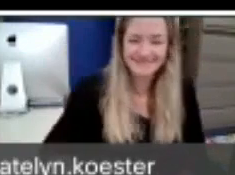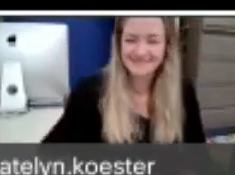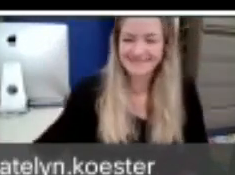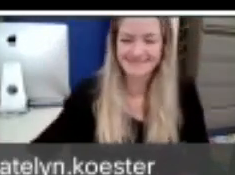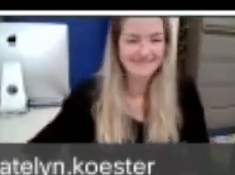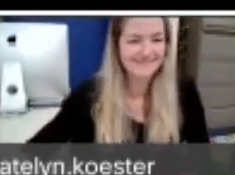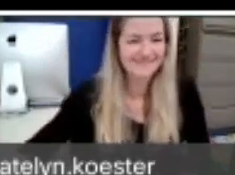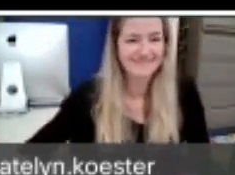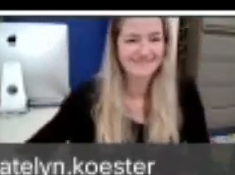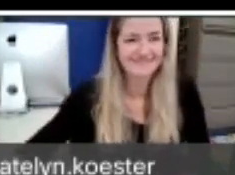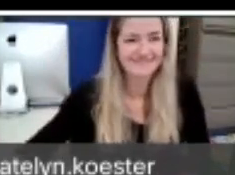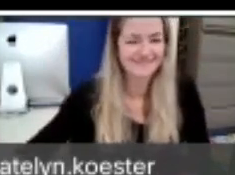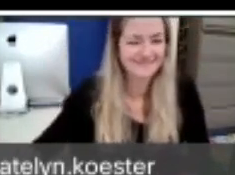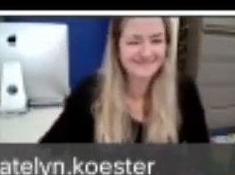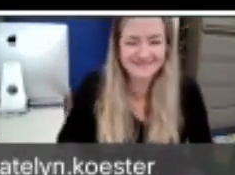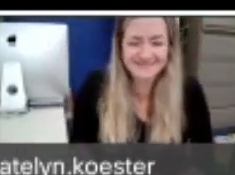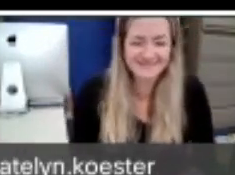Good.